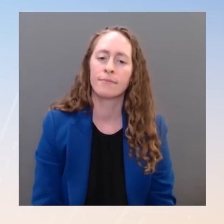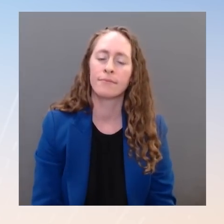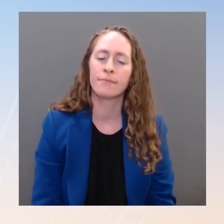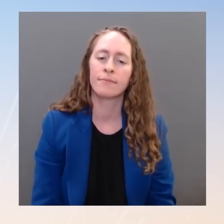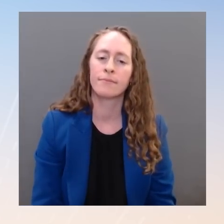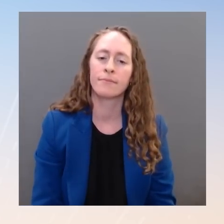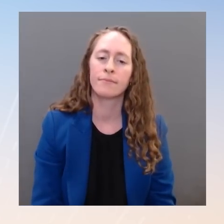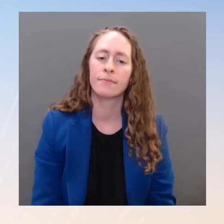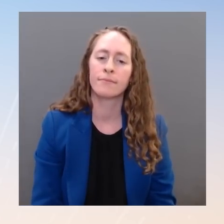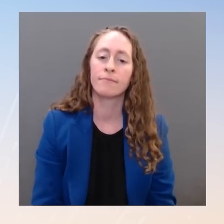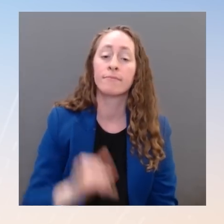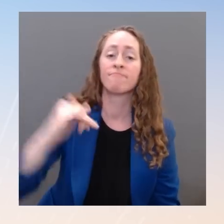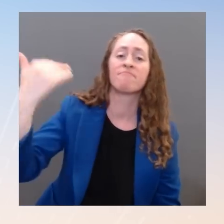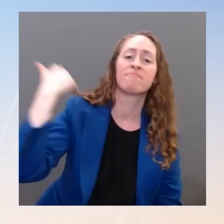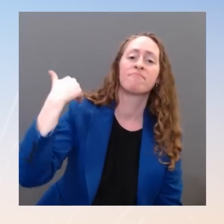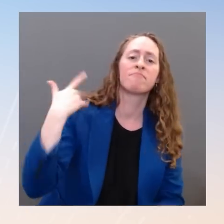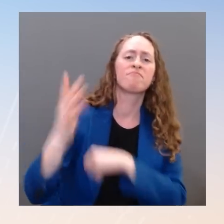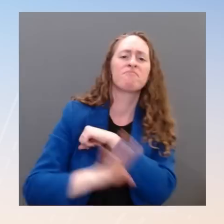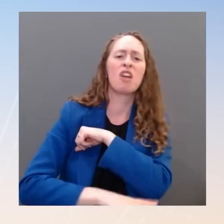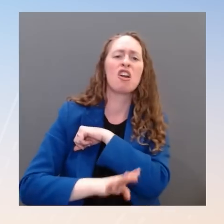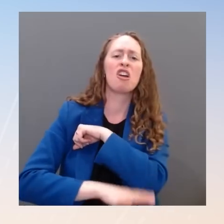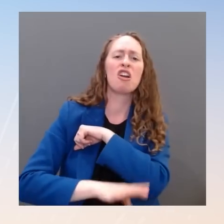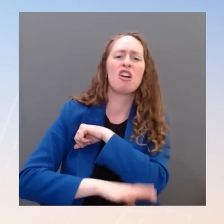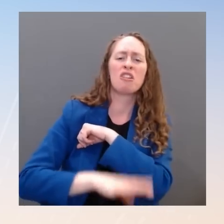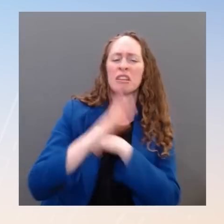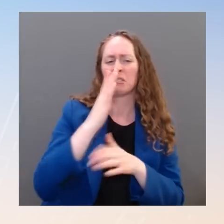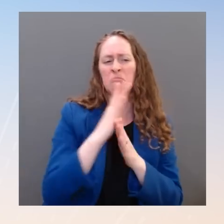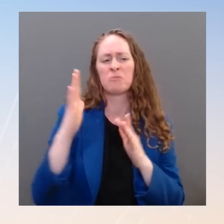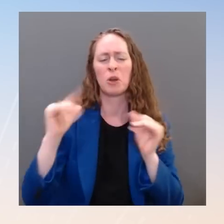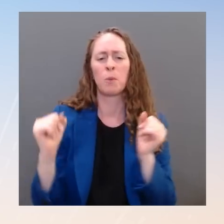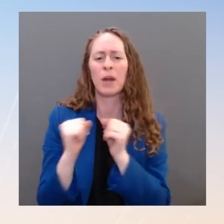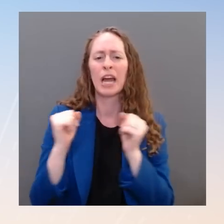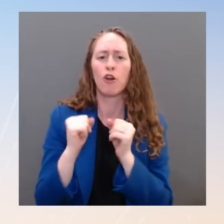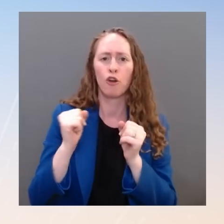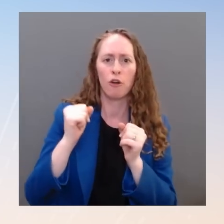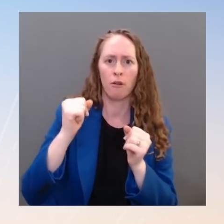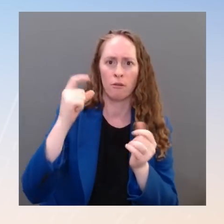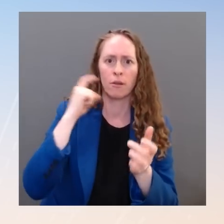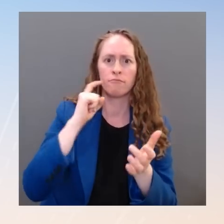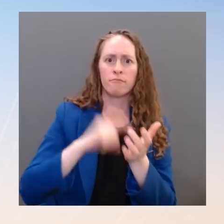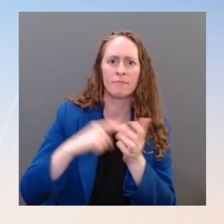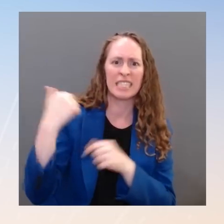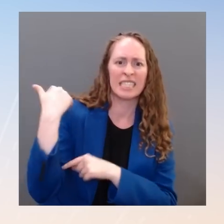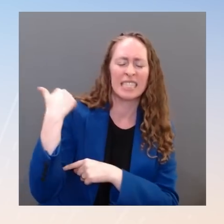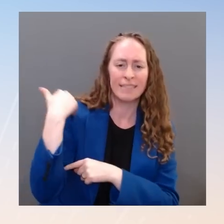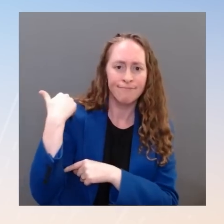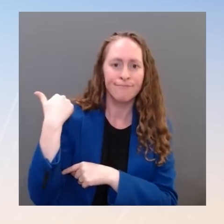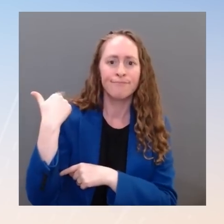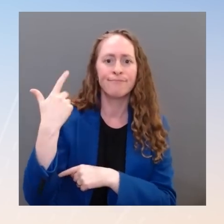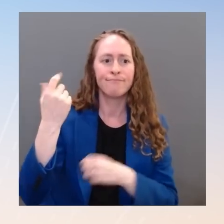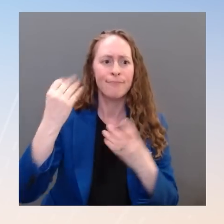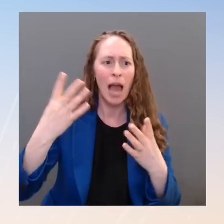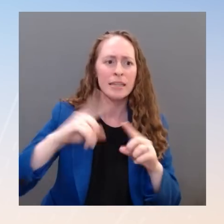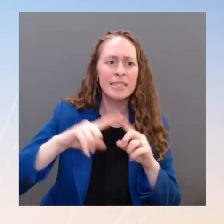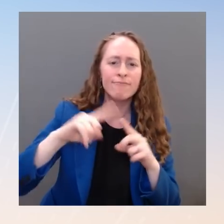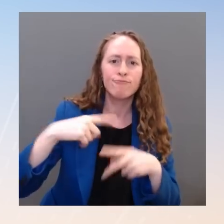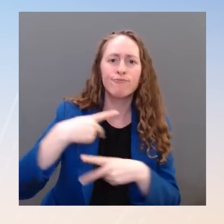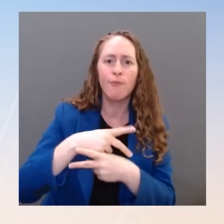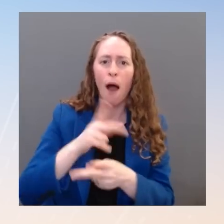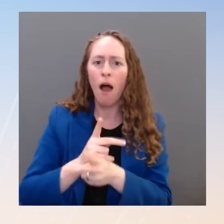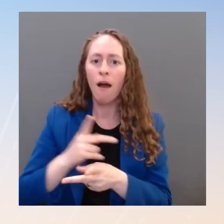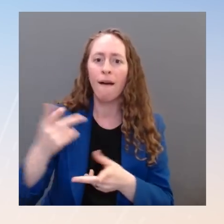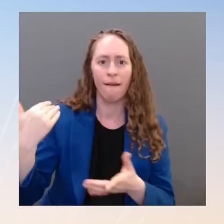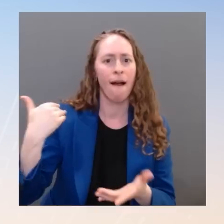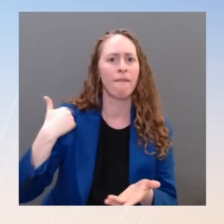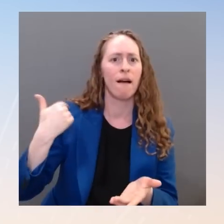supply chain problems were being fixed, thanks in large part to the president's efforts, businesses were able to get goods, and they made